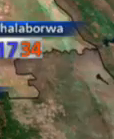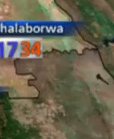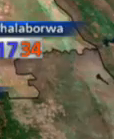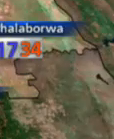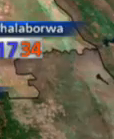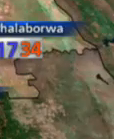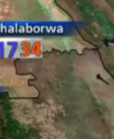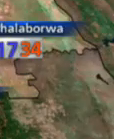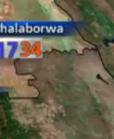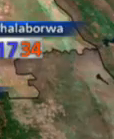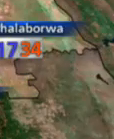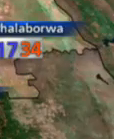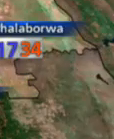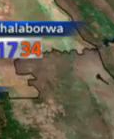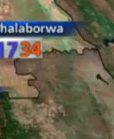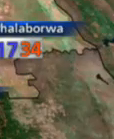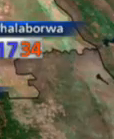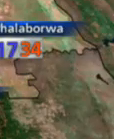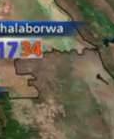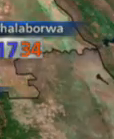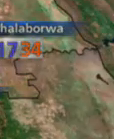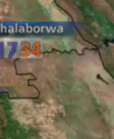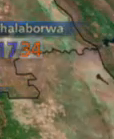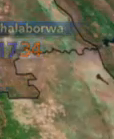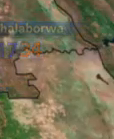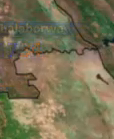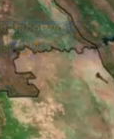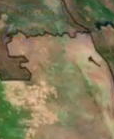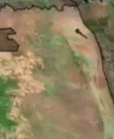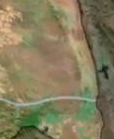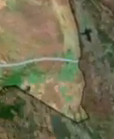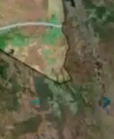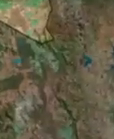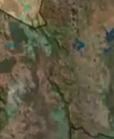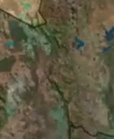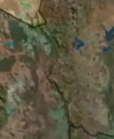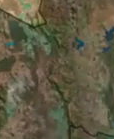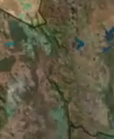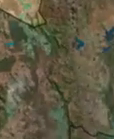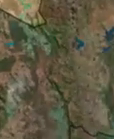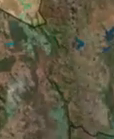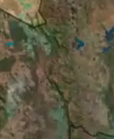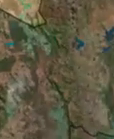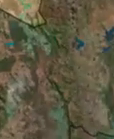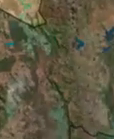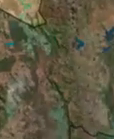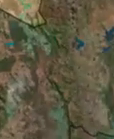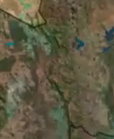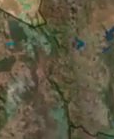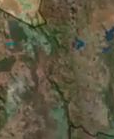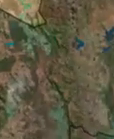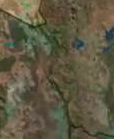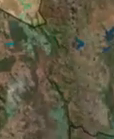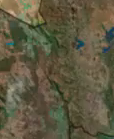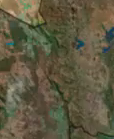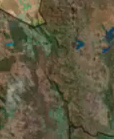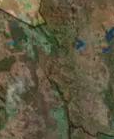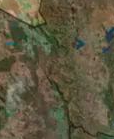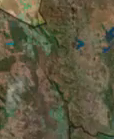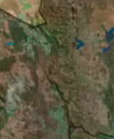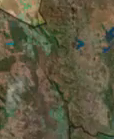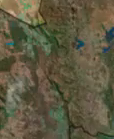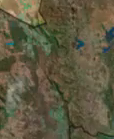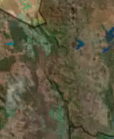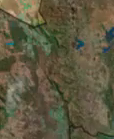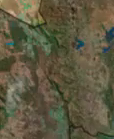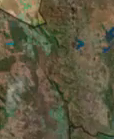tlahle o shesela re thari grati di rita go mashome a mararo a mtse e mehlana ka ofela re shebile gona ka hare Mpumalanga Carolina go tla jalo go gona ka re